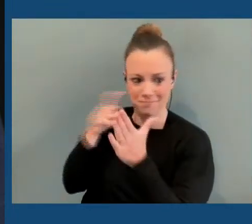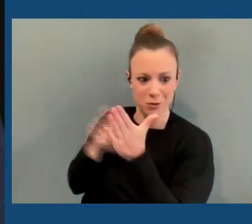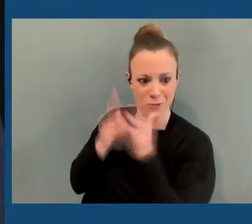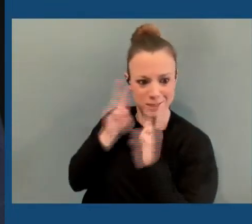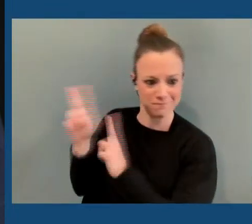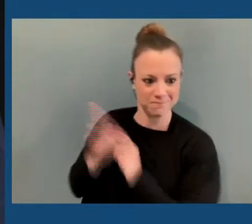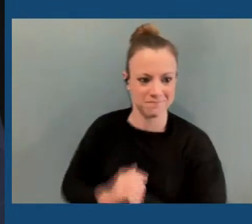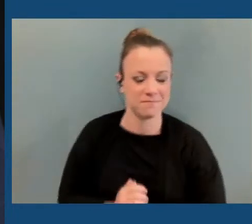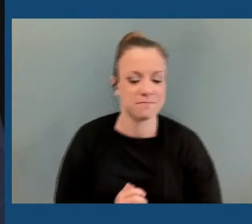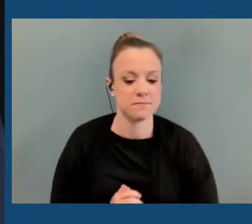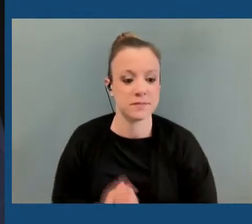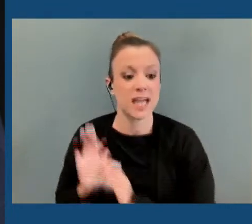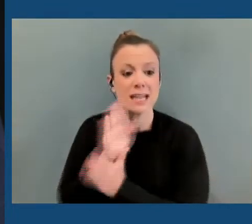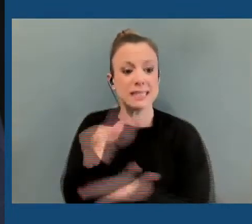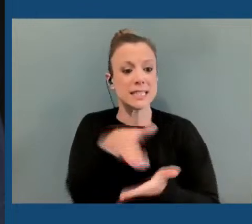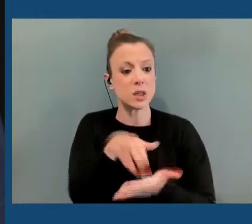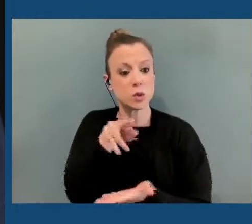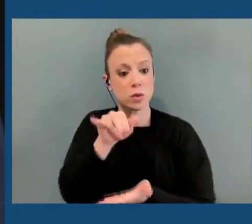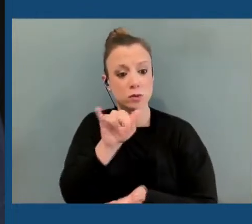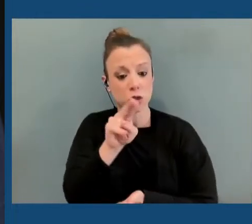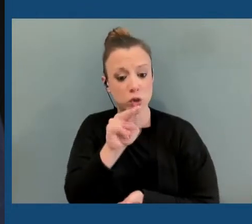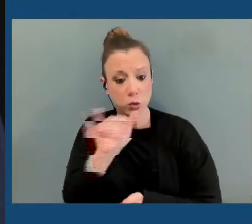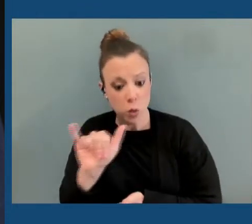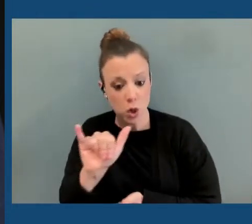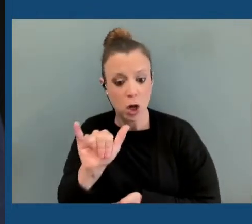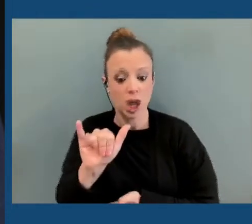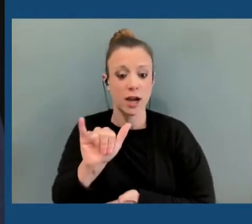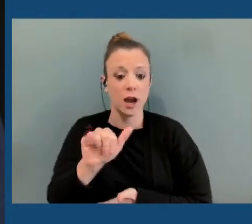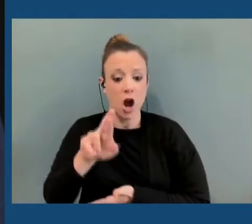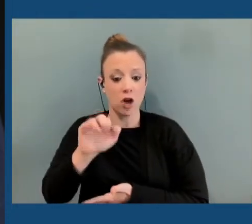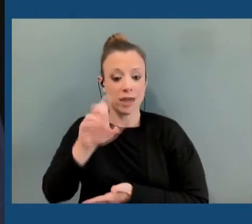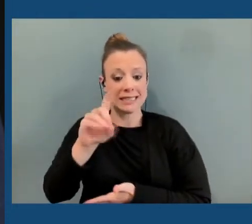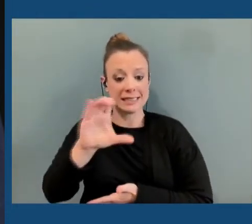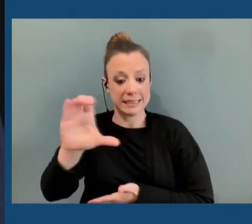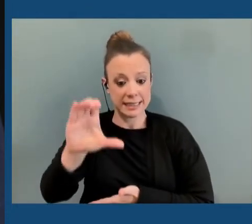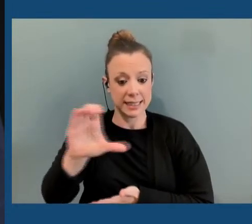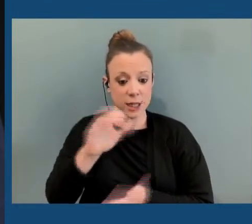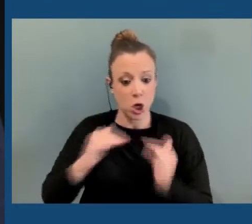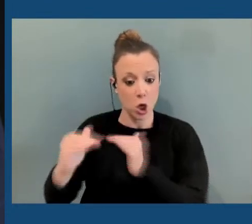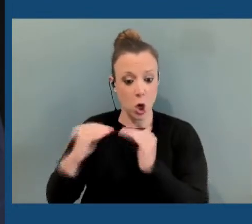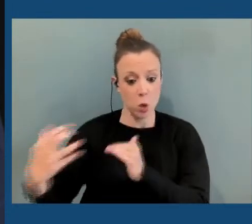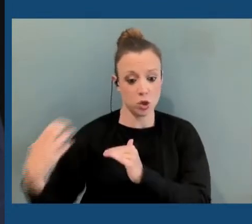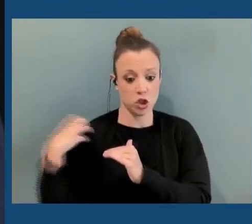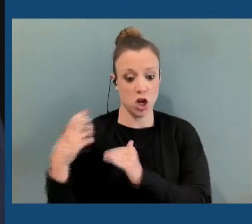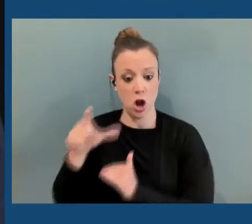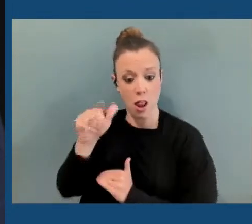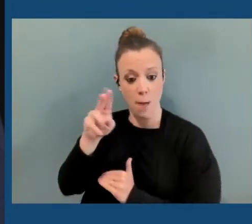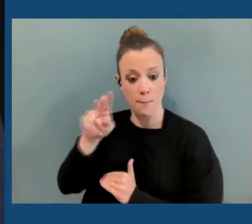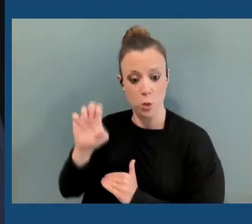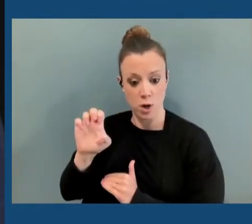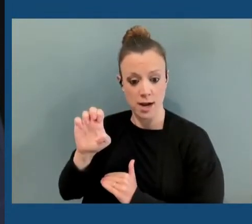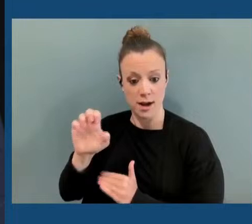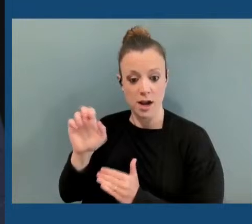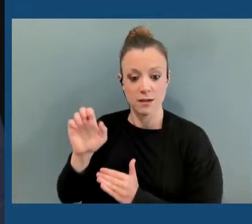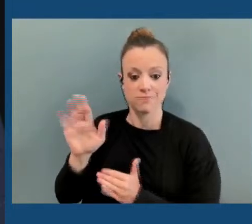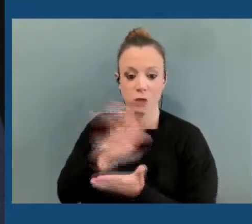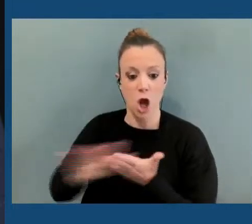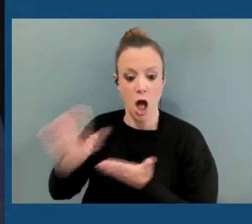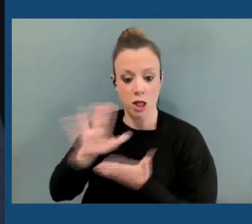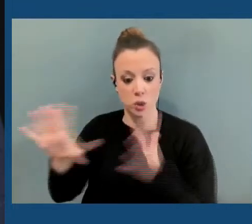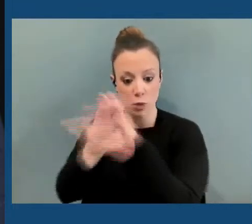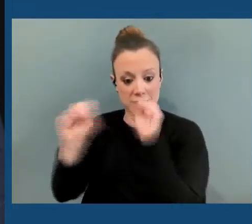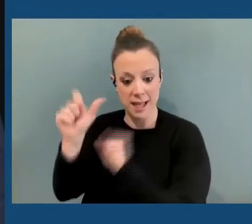Central New York RADC co-chair and Lemoyne College president Linda Lemur. Thank you very much for your, Lemur, thank you for everything you do for